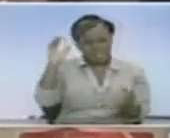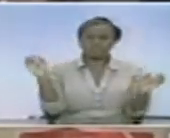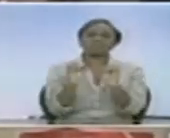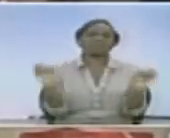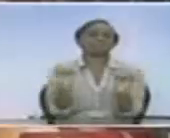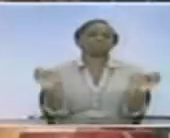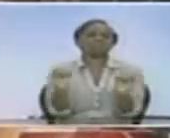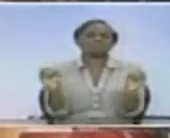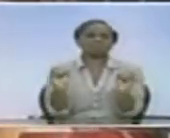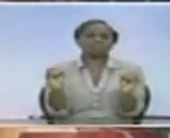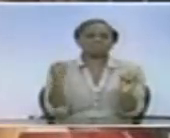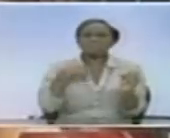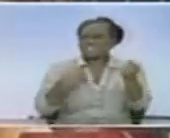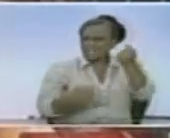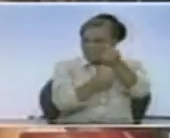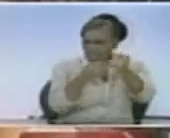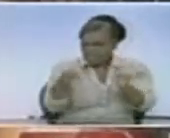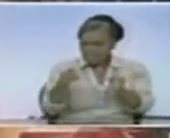his great supporter.